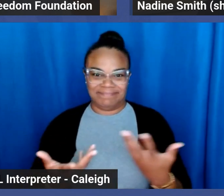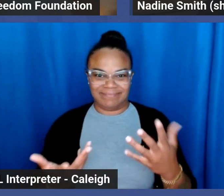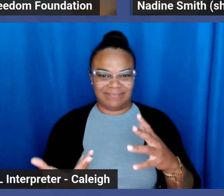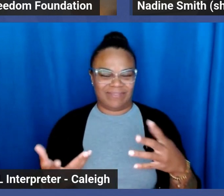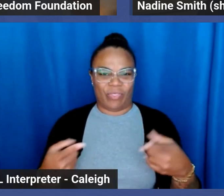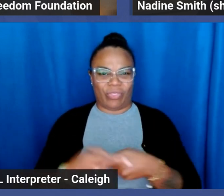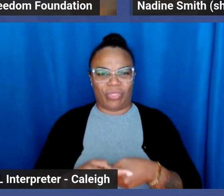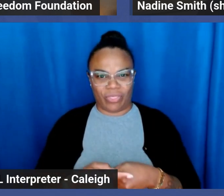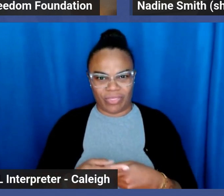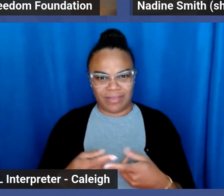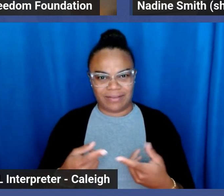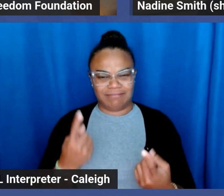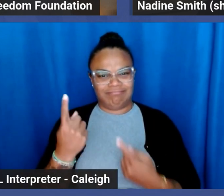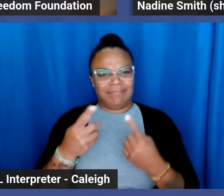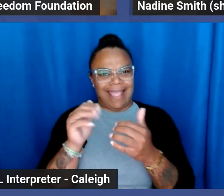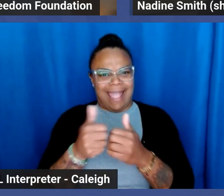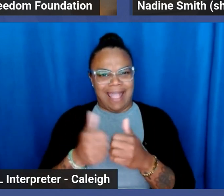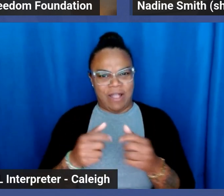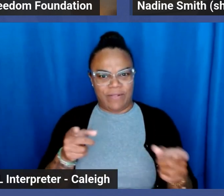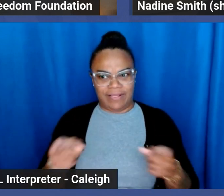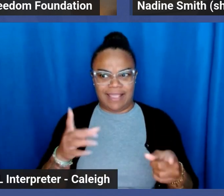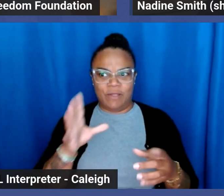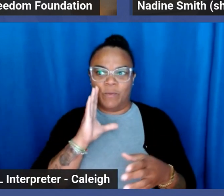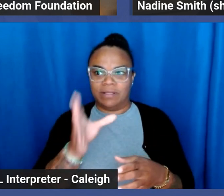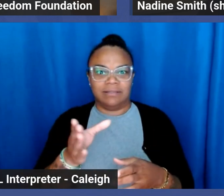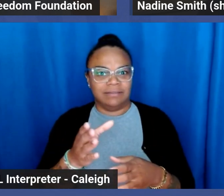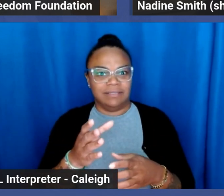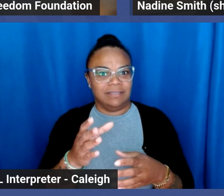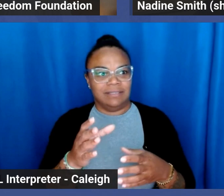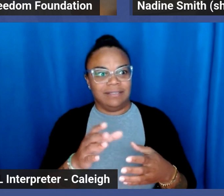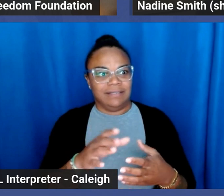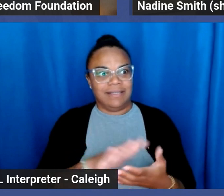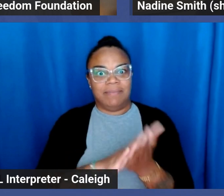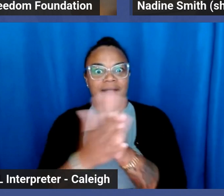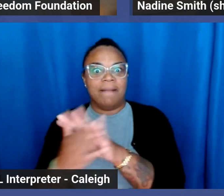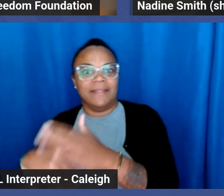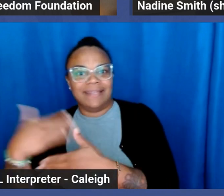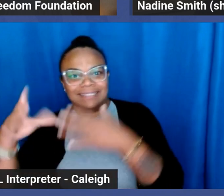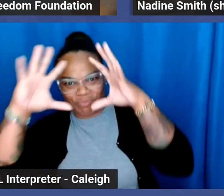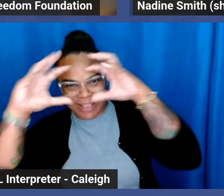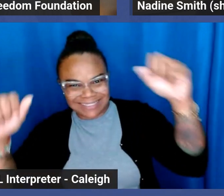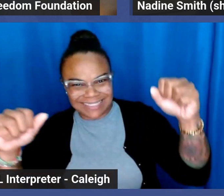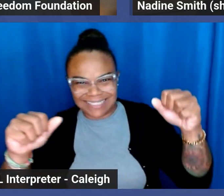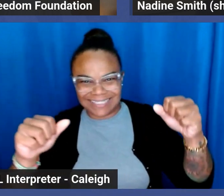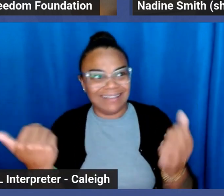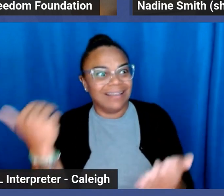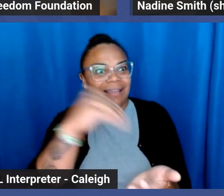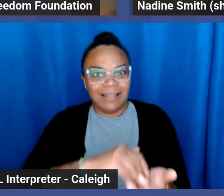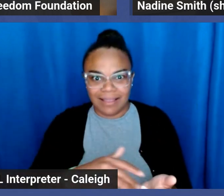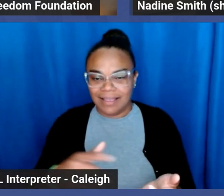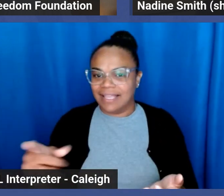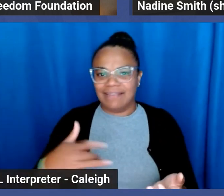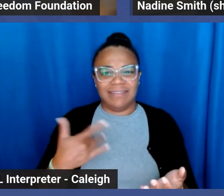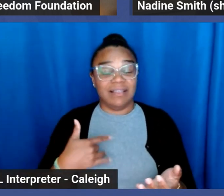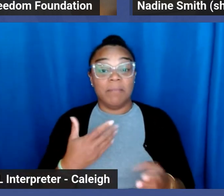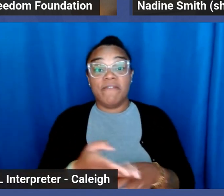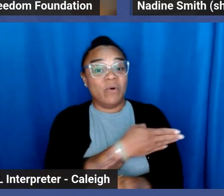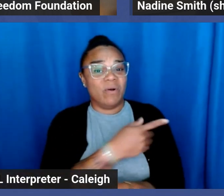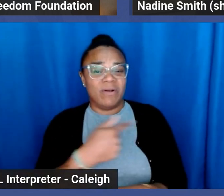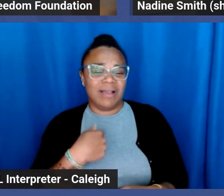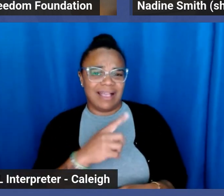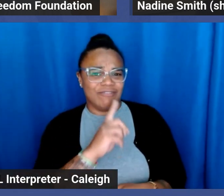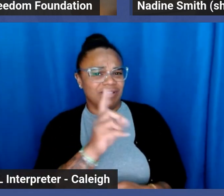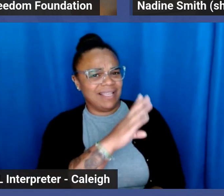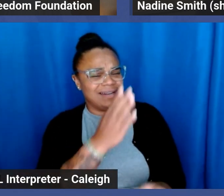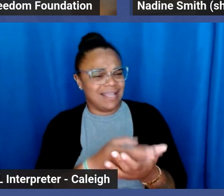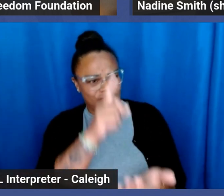another wave of who's gonna be the next president?" He said, "I never bought into a lot of this stuff, but I did